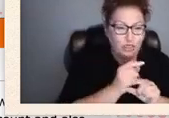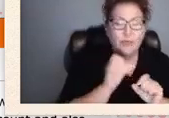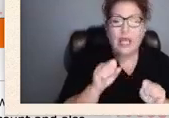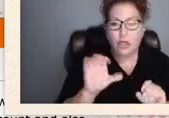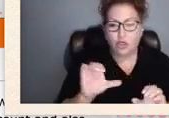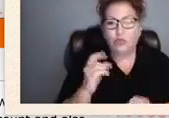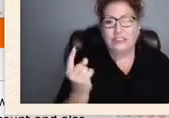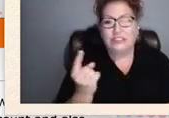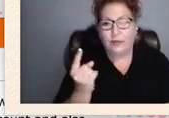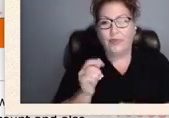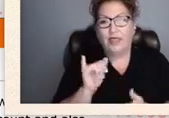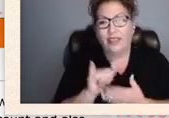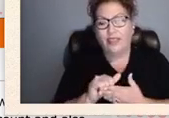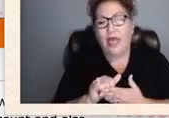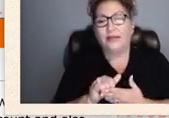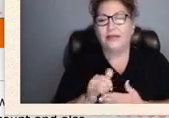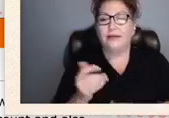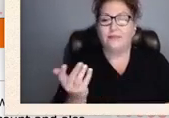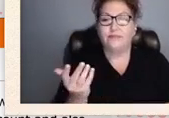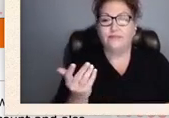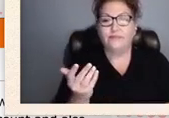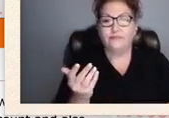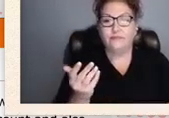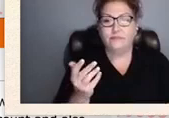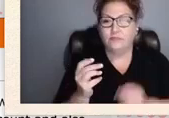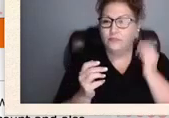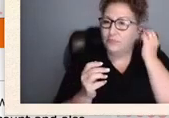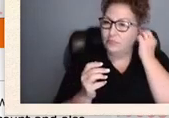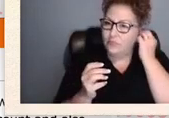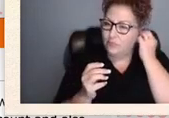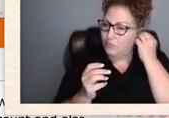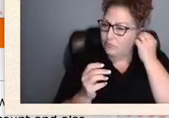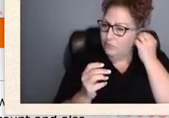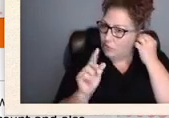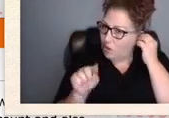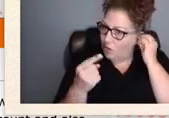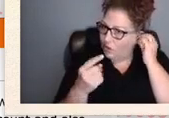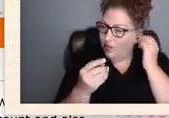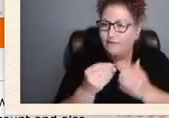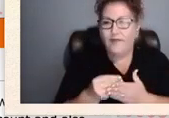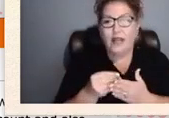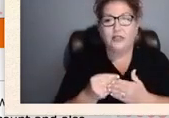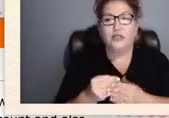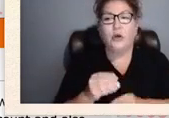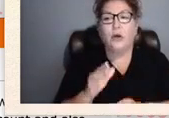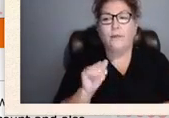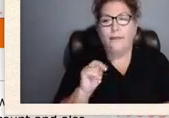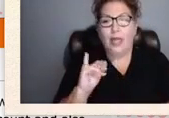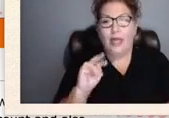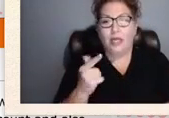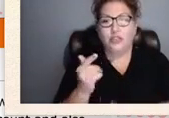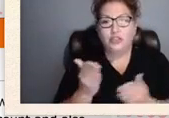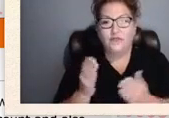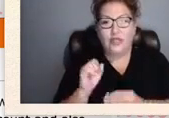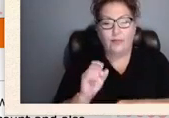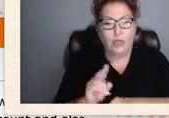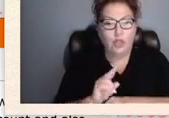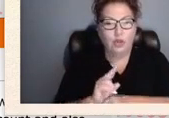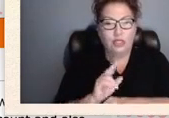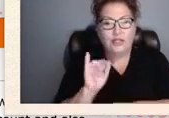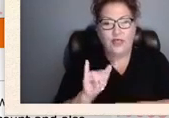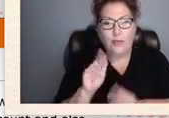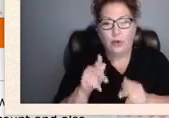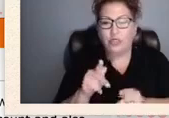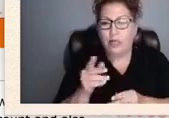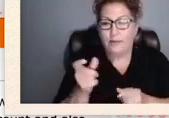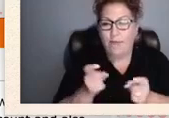that, monitor, especially if it's just financial. Banking services can be utilized to assist that individual in managing money. You